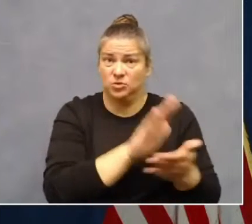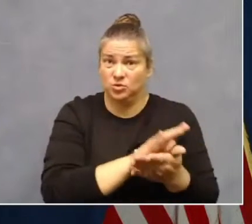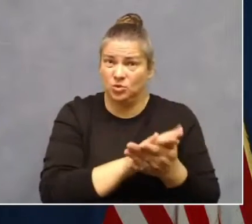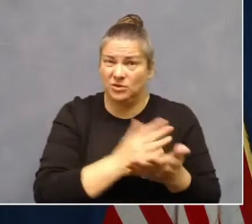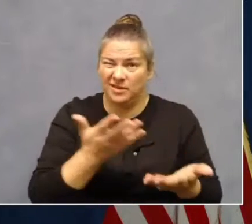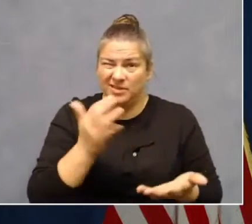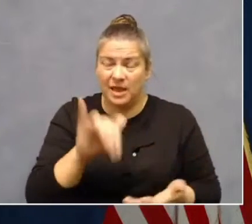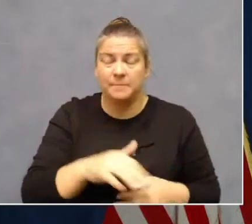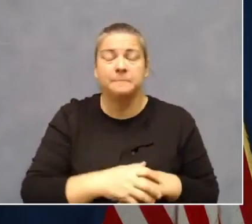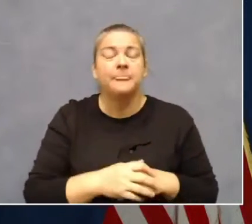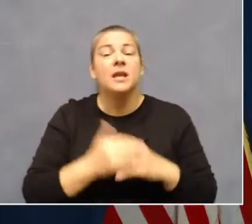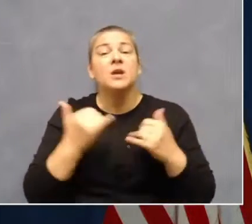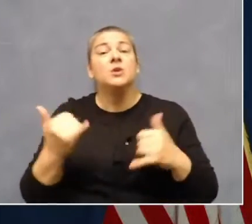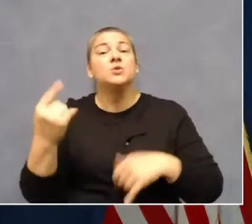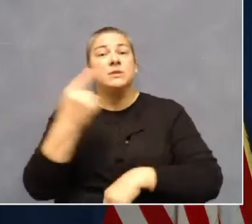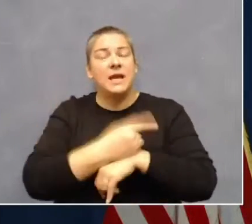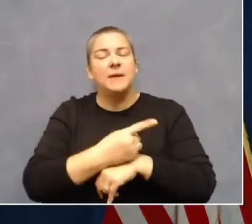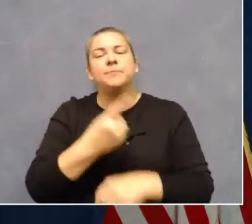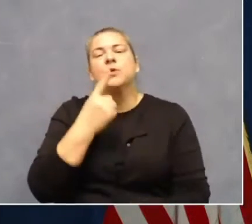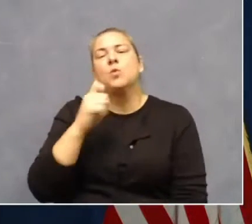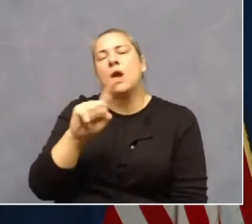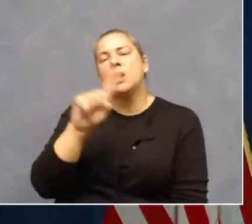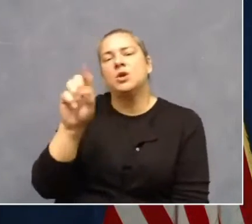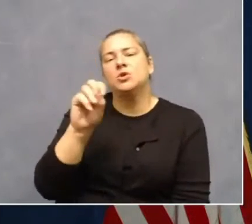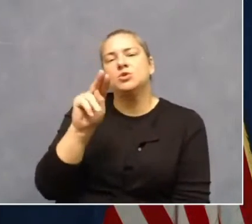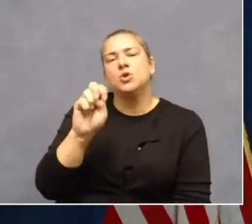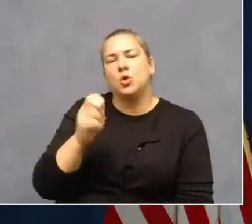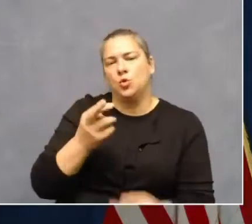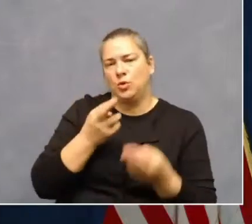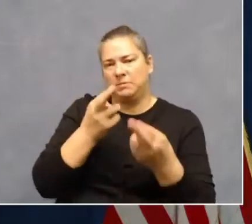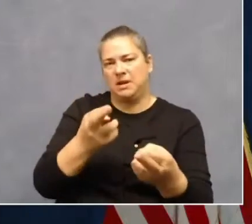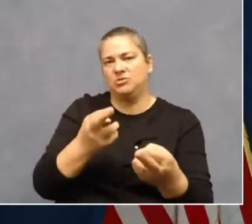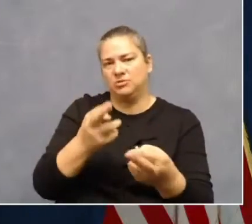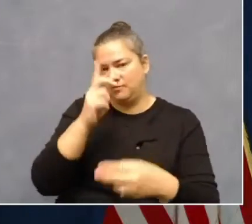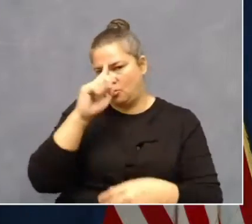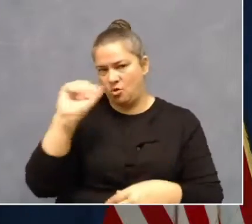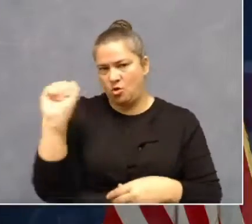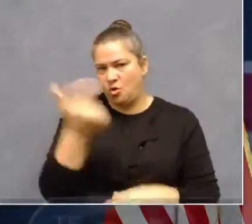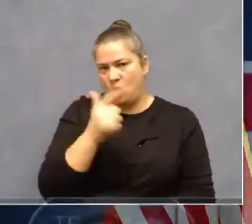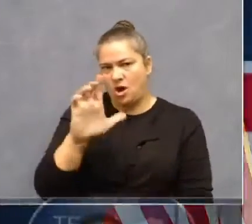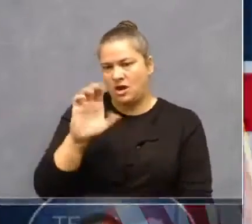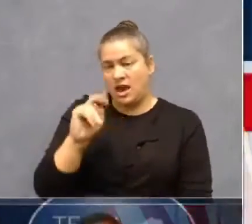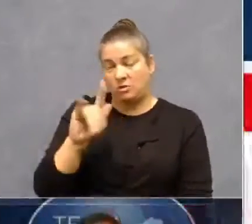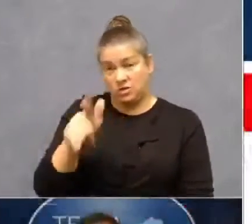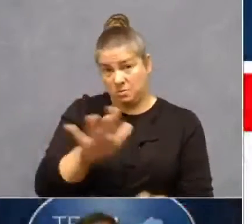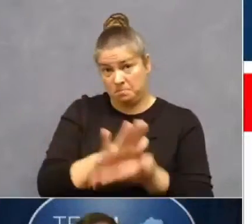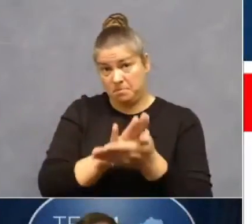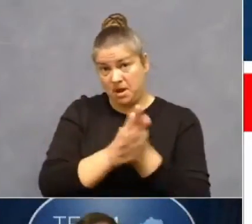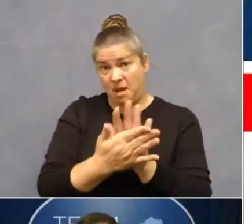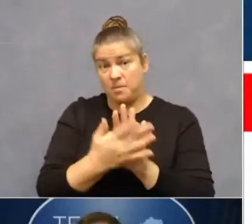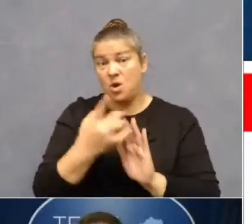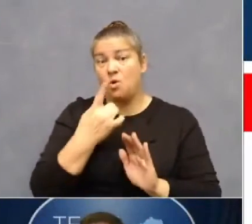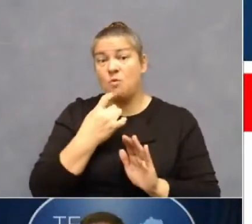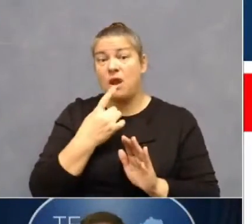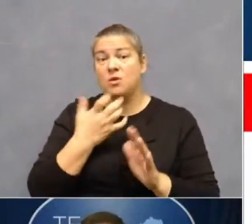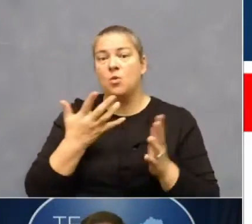some red zone recommendations that we recommend for every county when they go red. And there are two reasons for this.